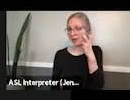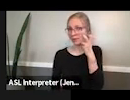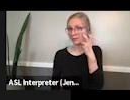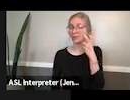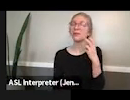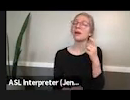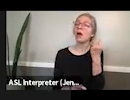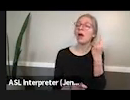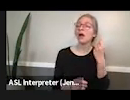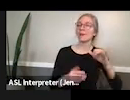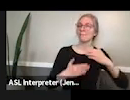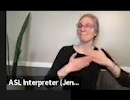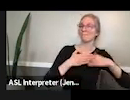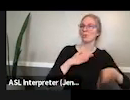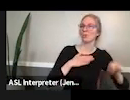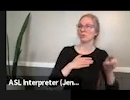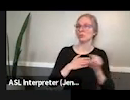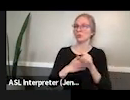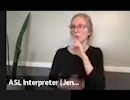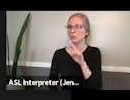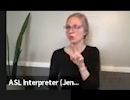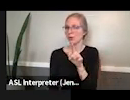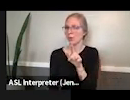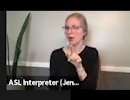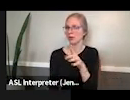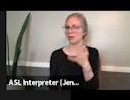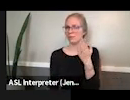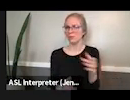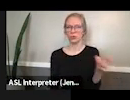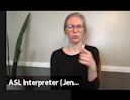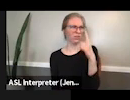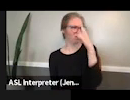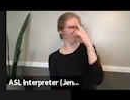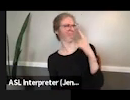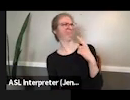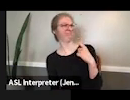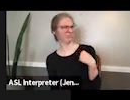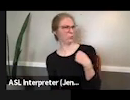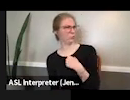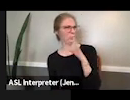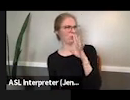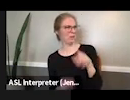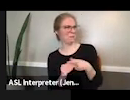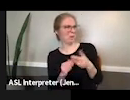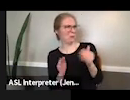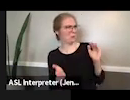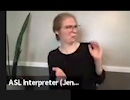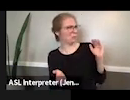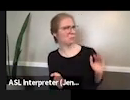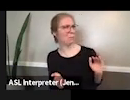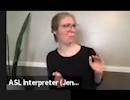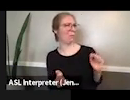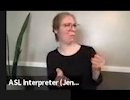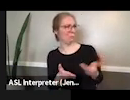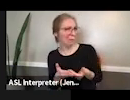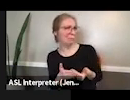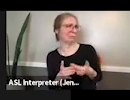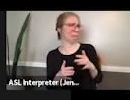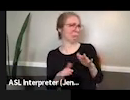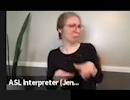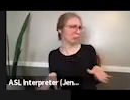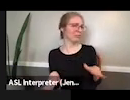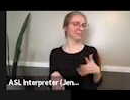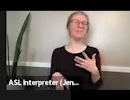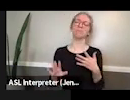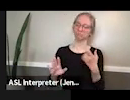21, okay? You might say, Susan, we're talking about little bitties. I know, but I want you to have this full picture of